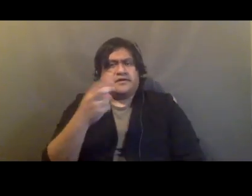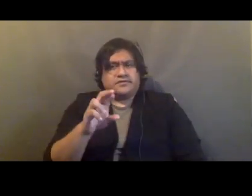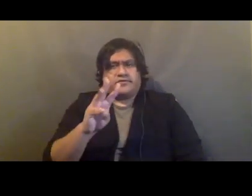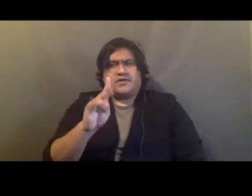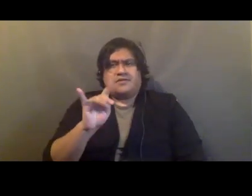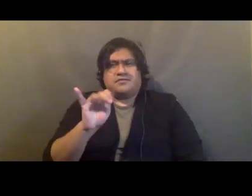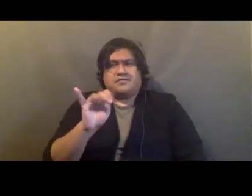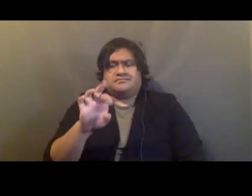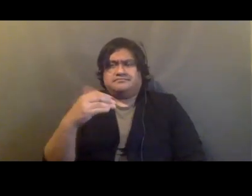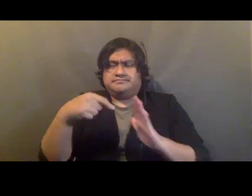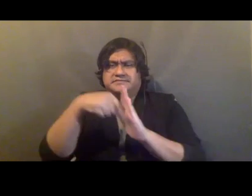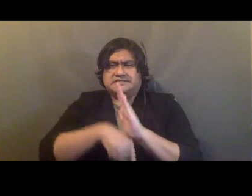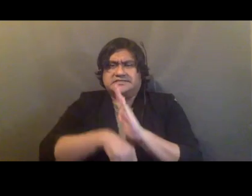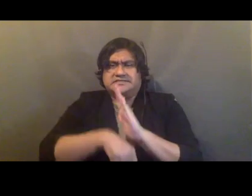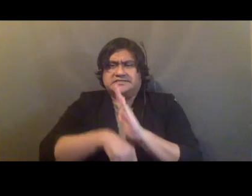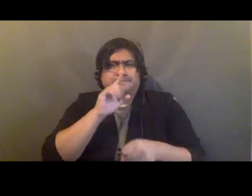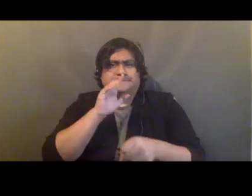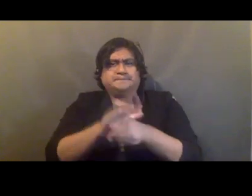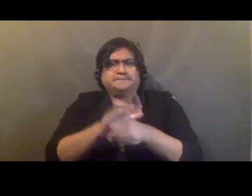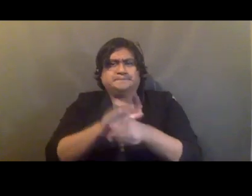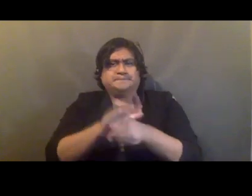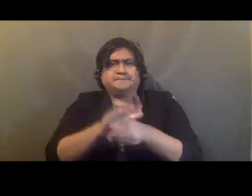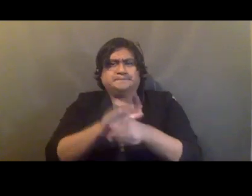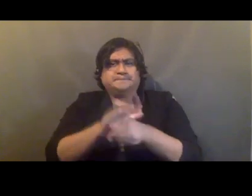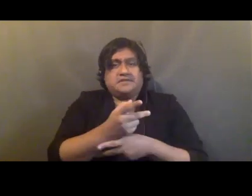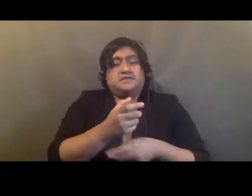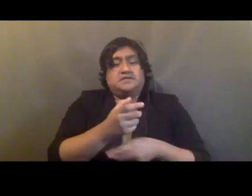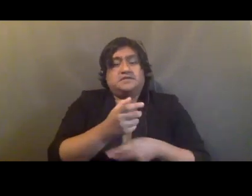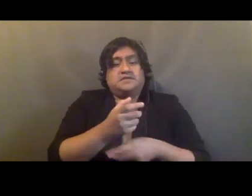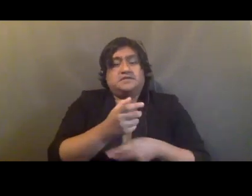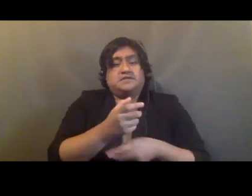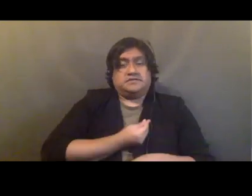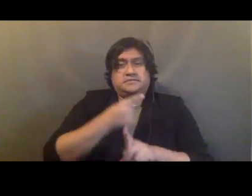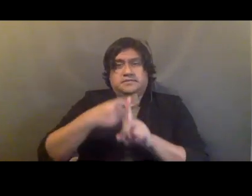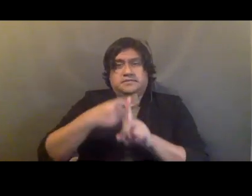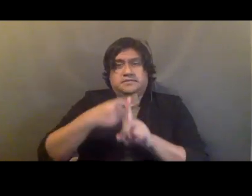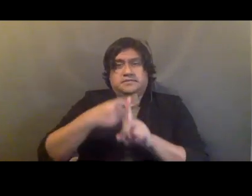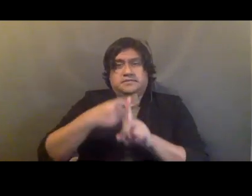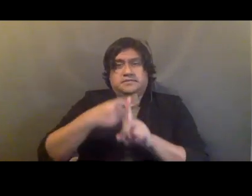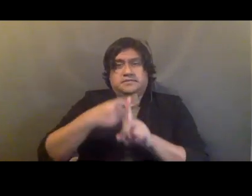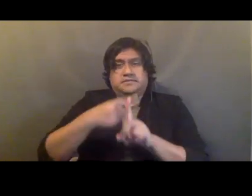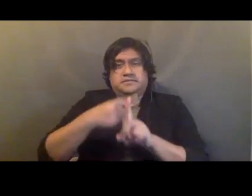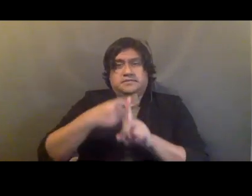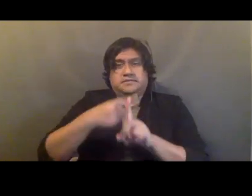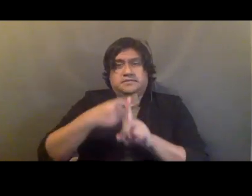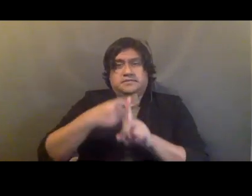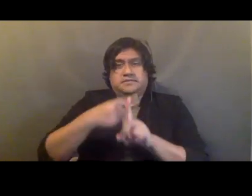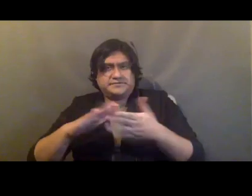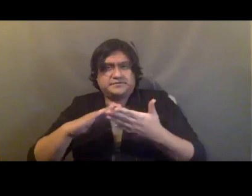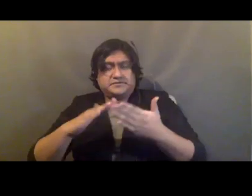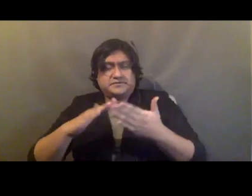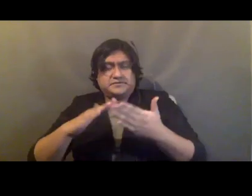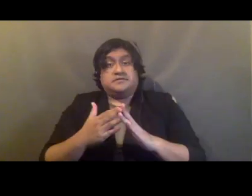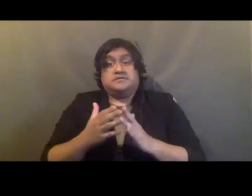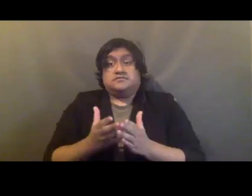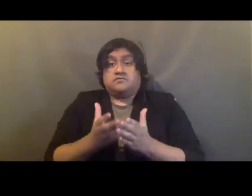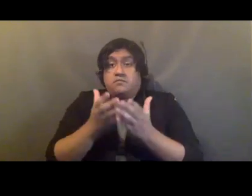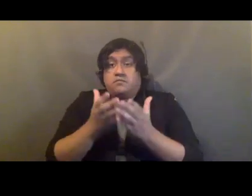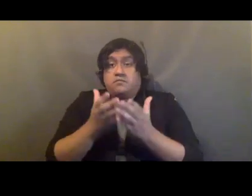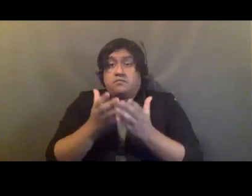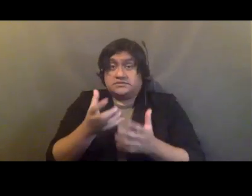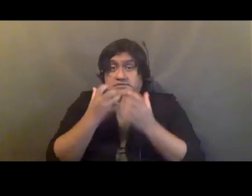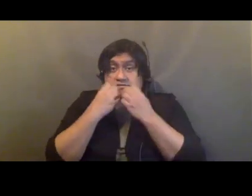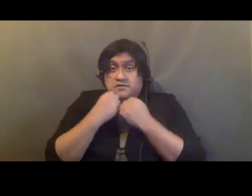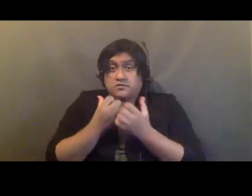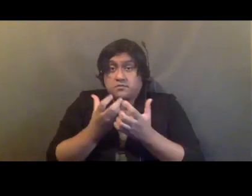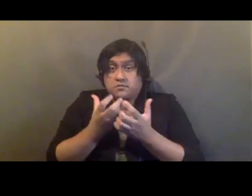for transgender and gender diverse communities. So much so that in 2016, she founded the UCLA Gender